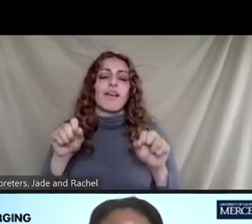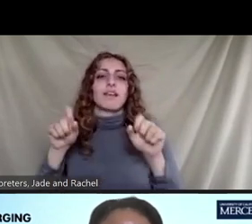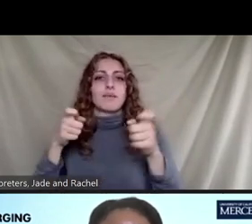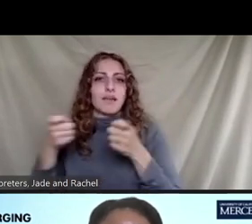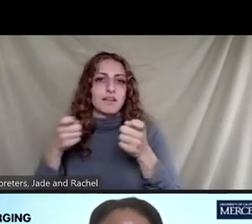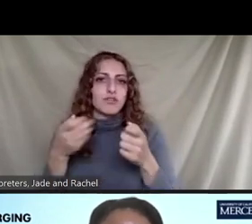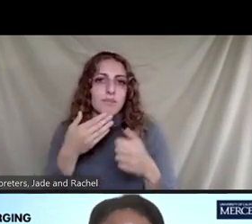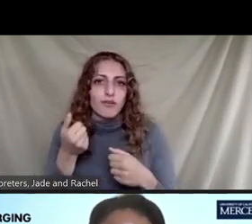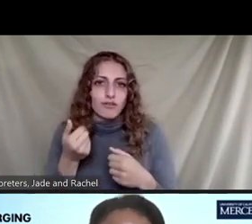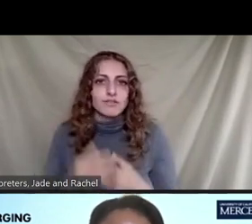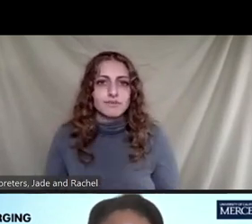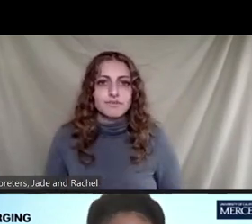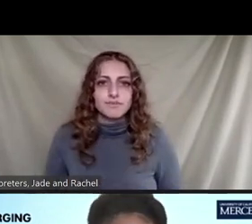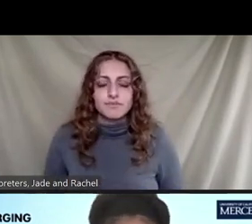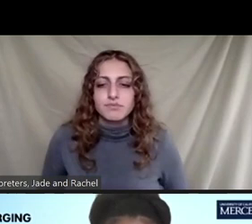Thank you.